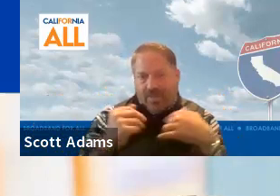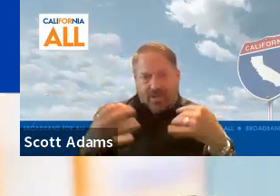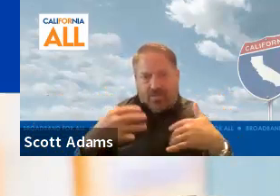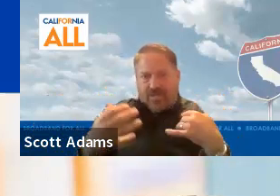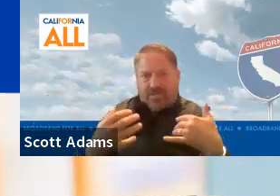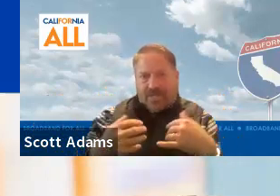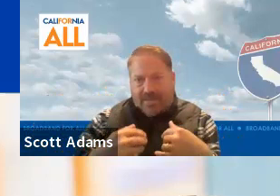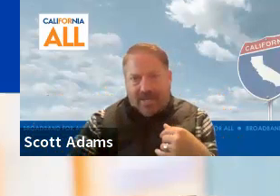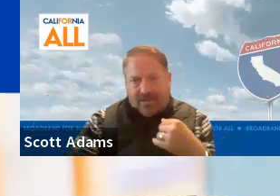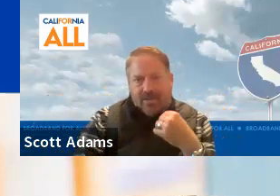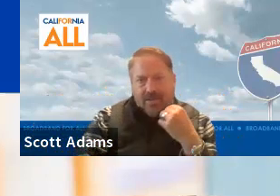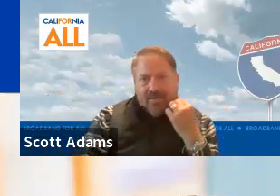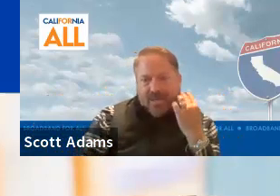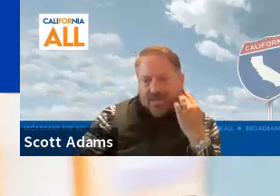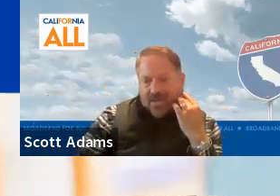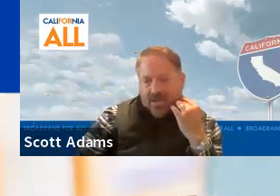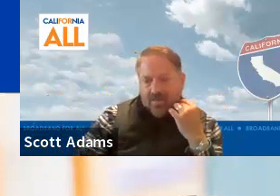Medicaid, Medi-Cal, things like that,